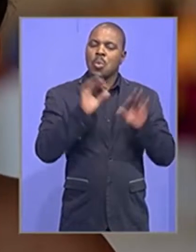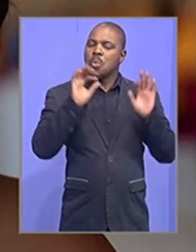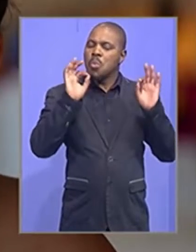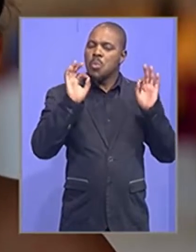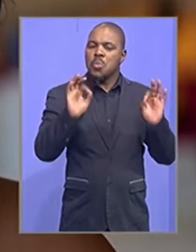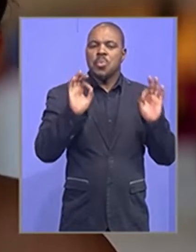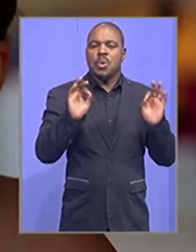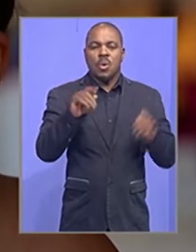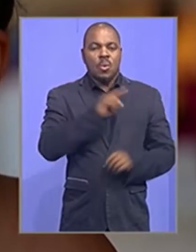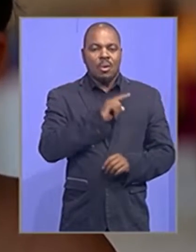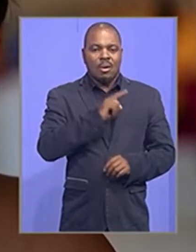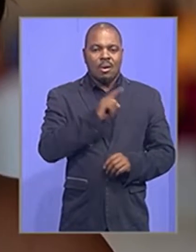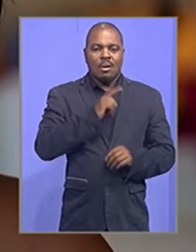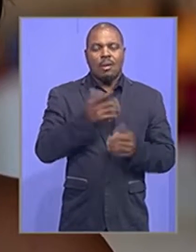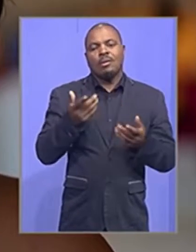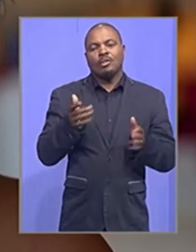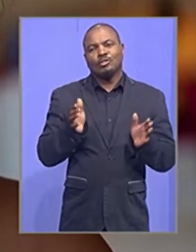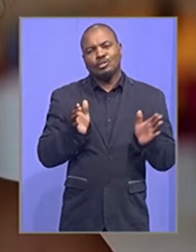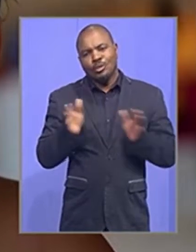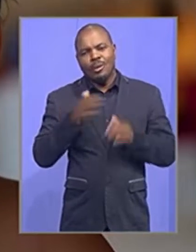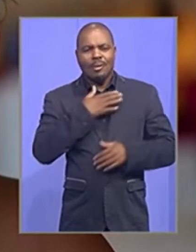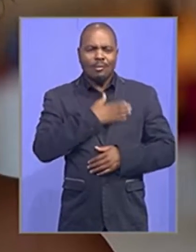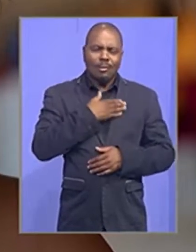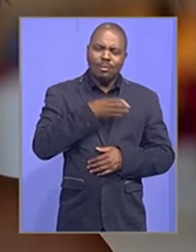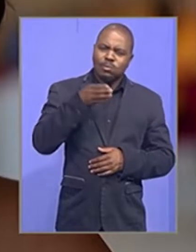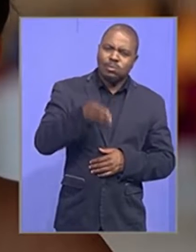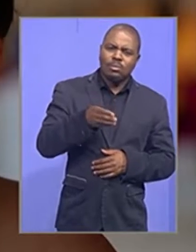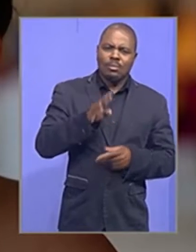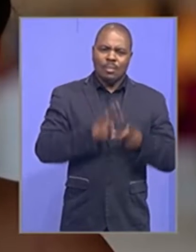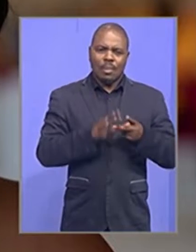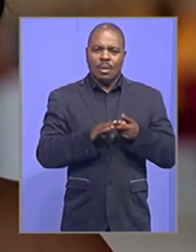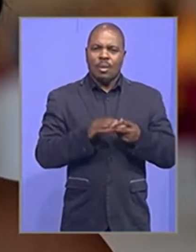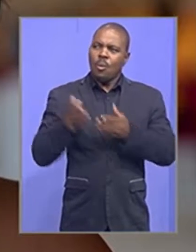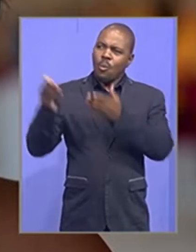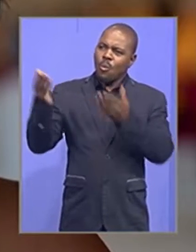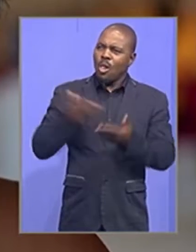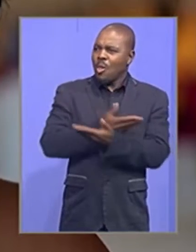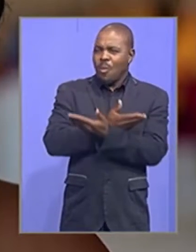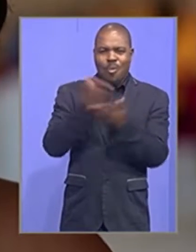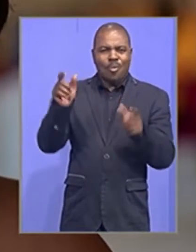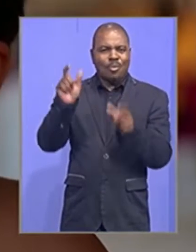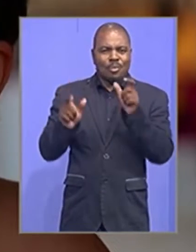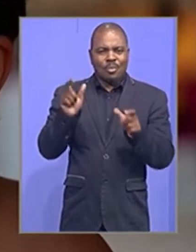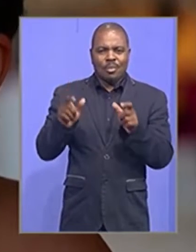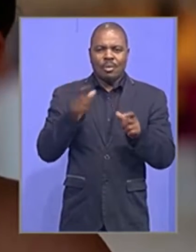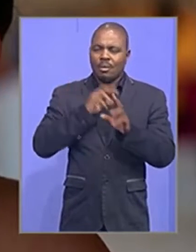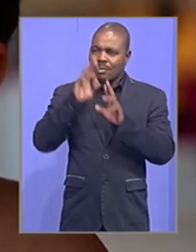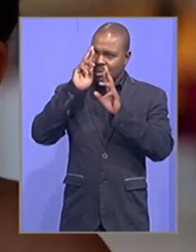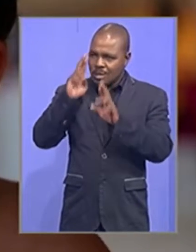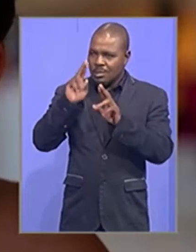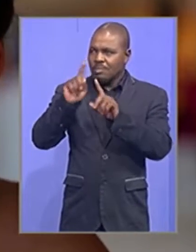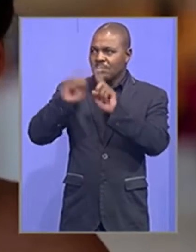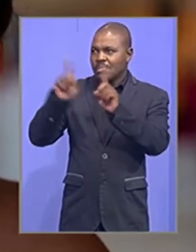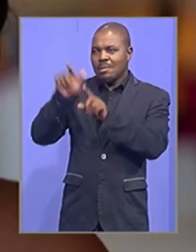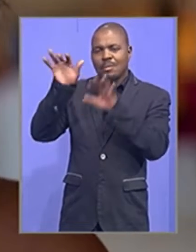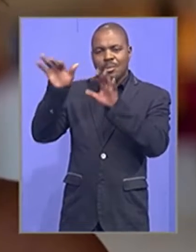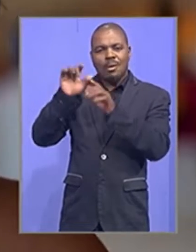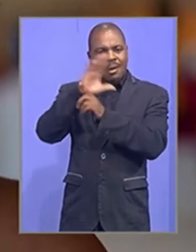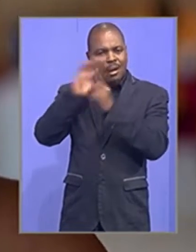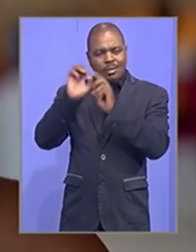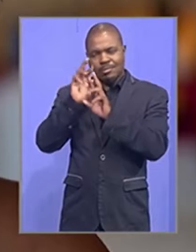the soccer feeling and to welcome everyone and respect the culture of other people as